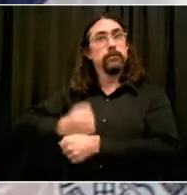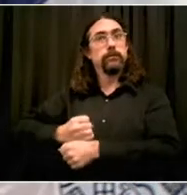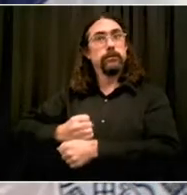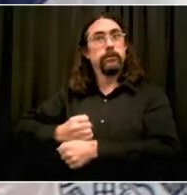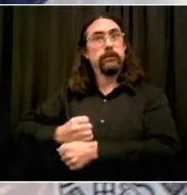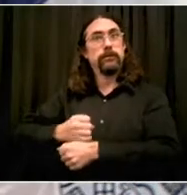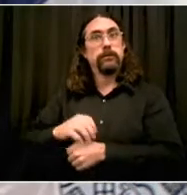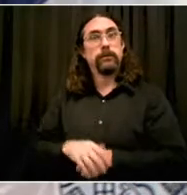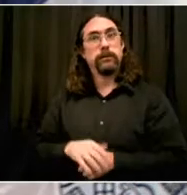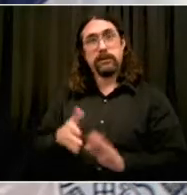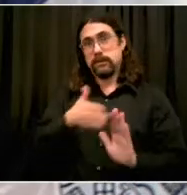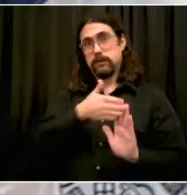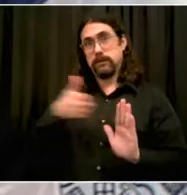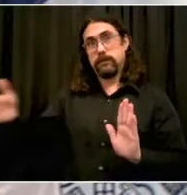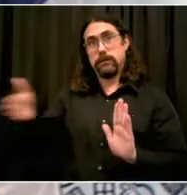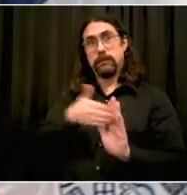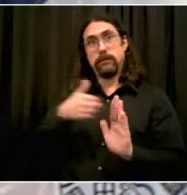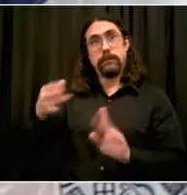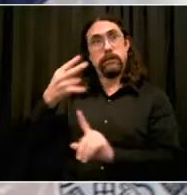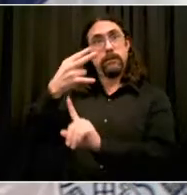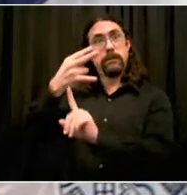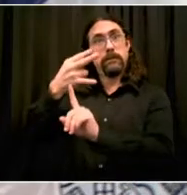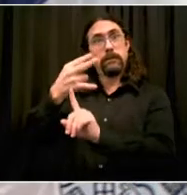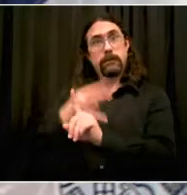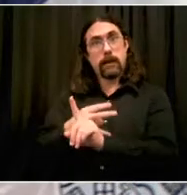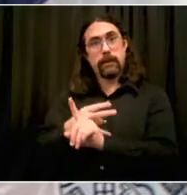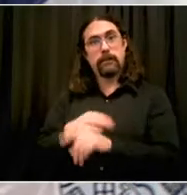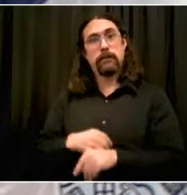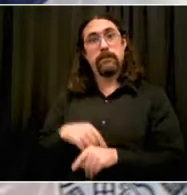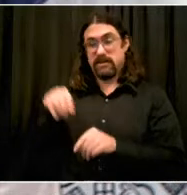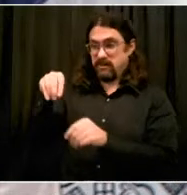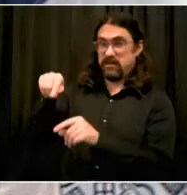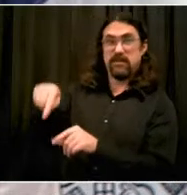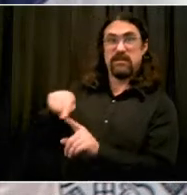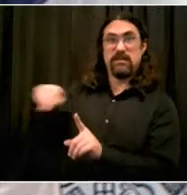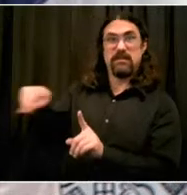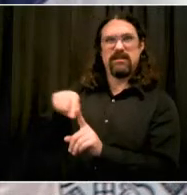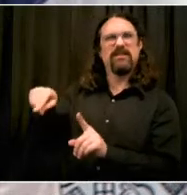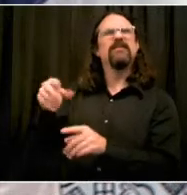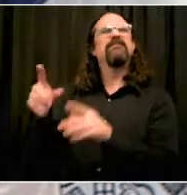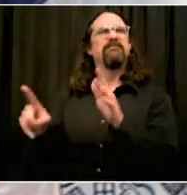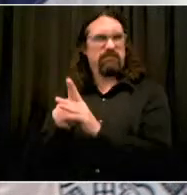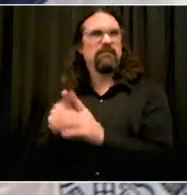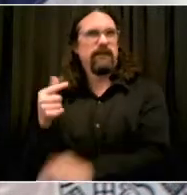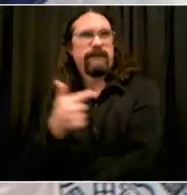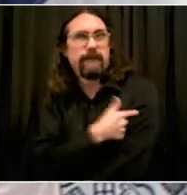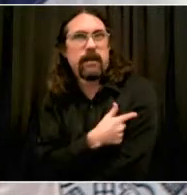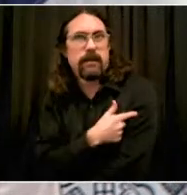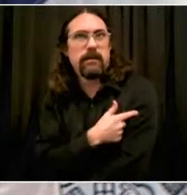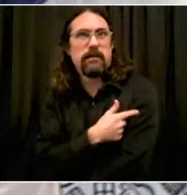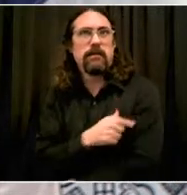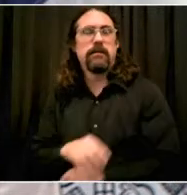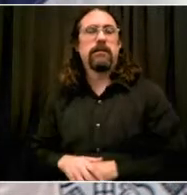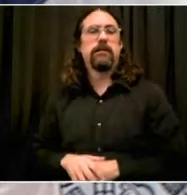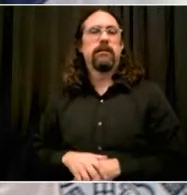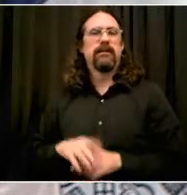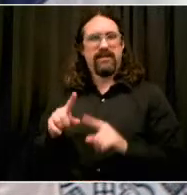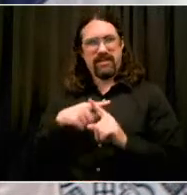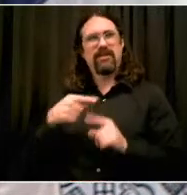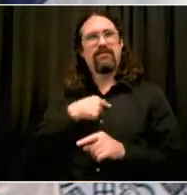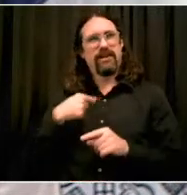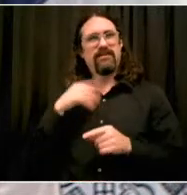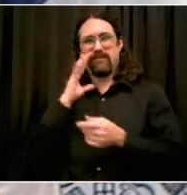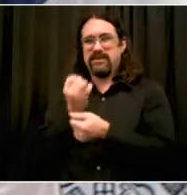back. We are going to be able to do a lot more in this school year. So today is a tough day, but this is a